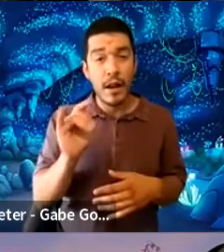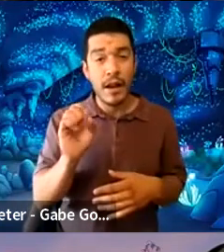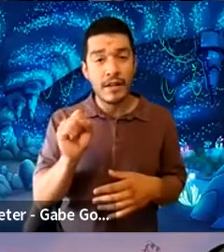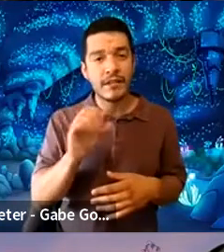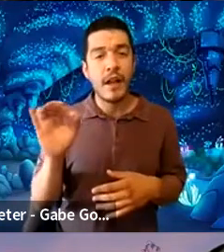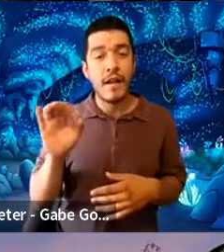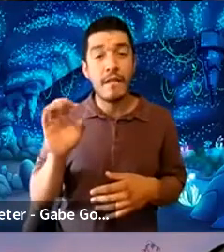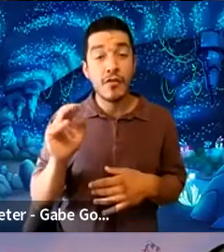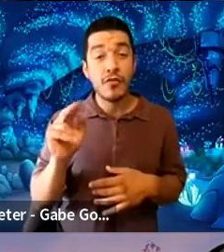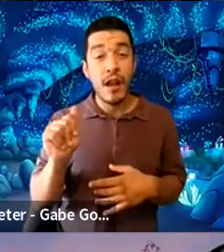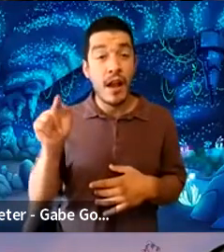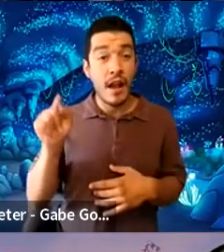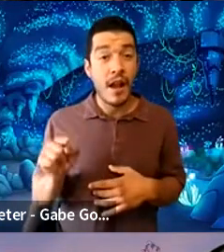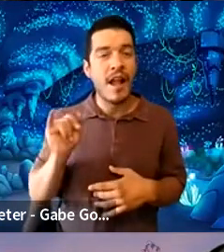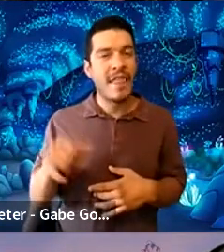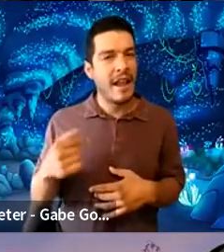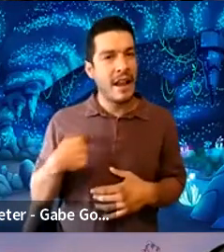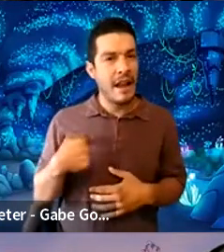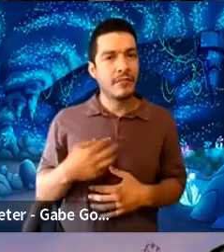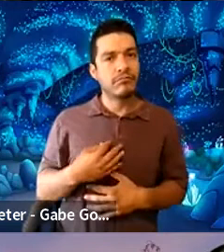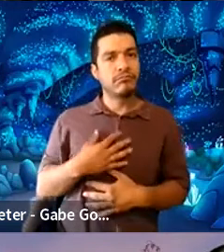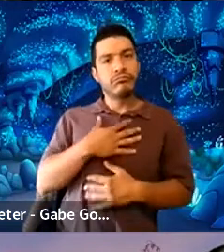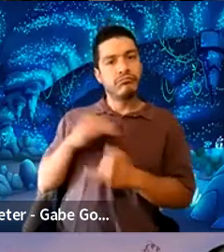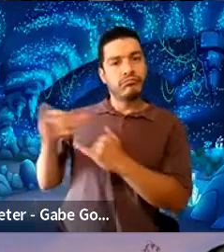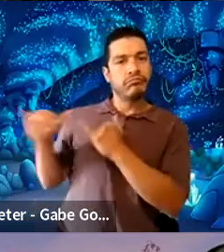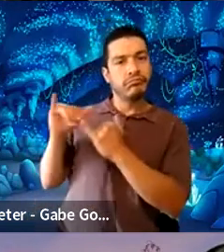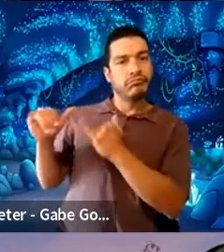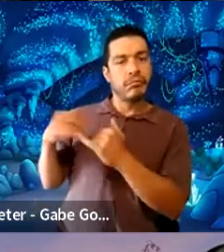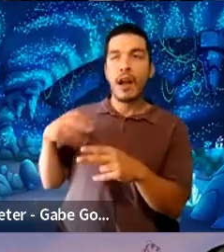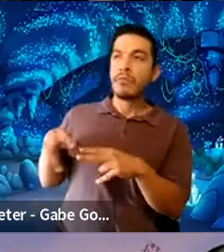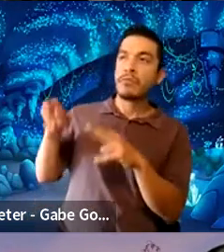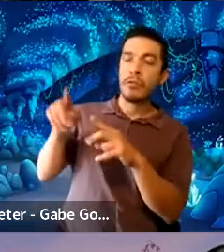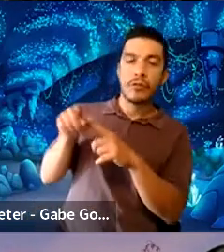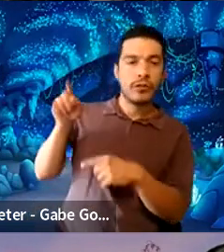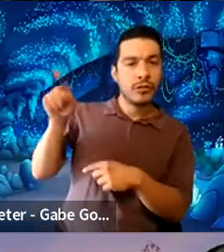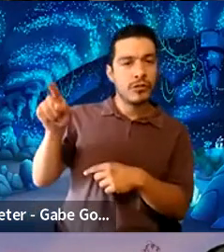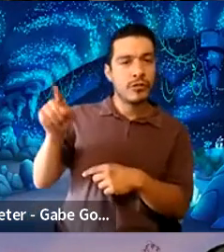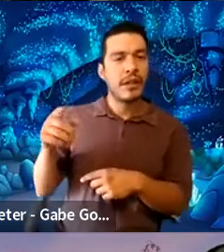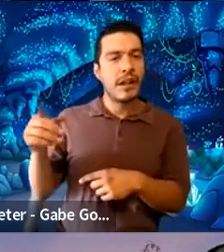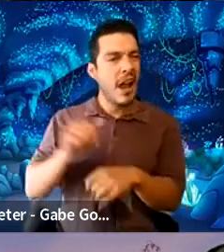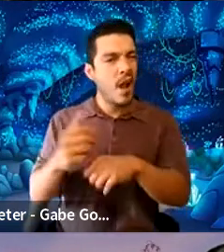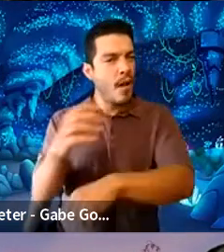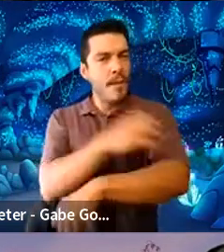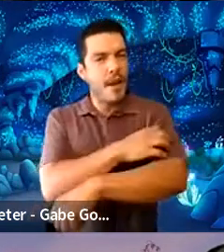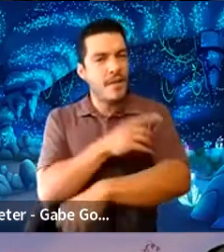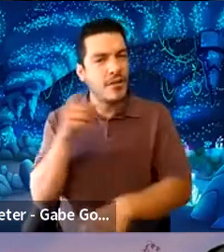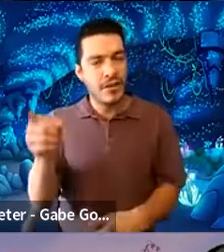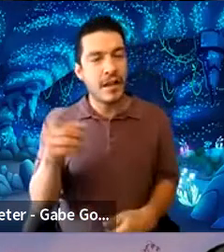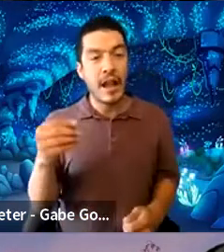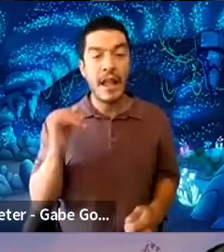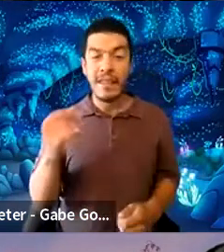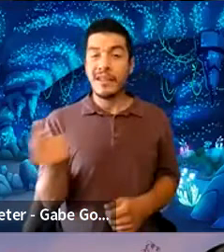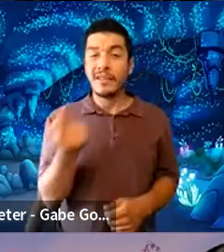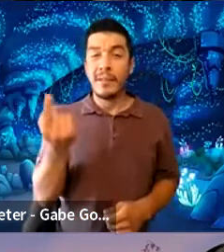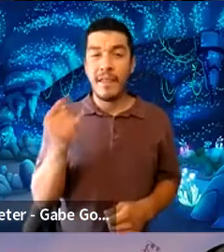are qualities I aspire to have, or someone I aspire to be, her courage and just how powerful she is. And I think that's something